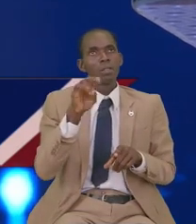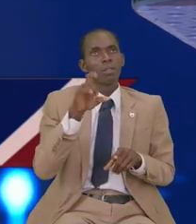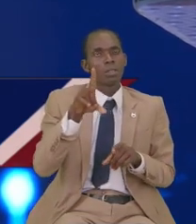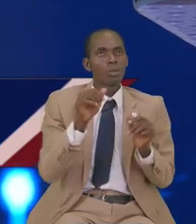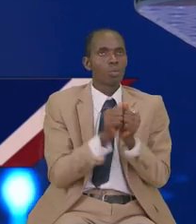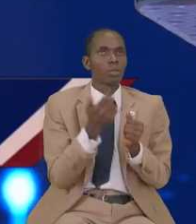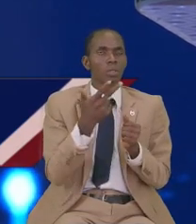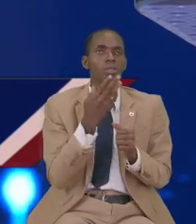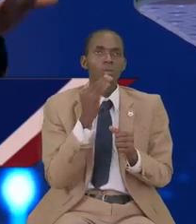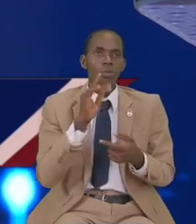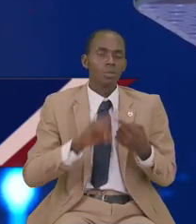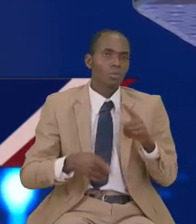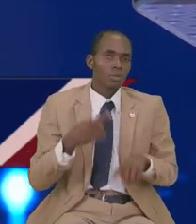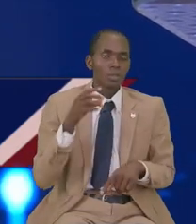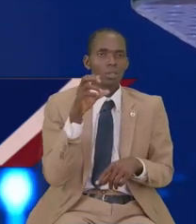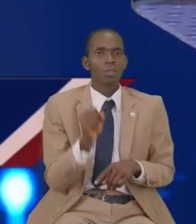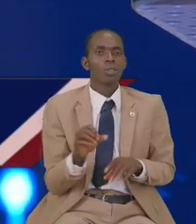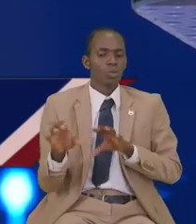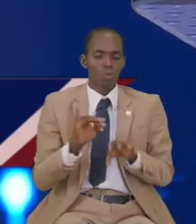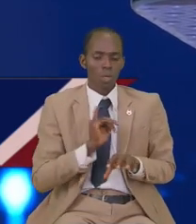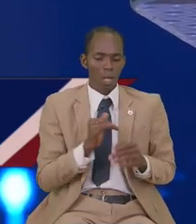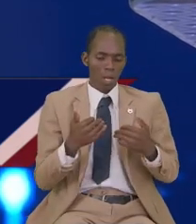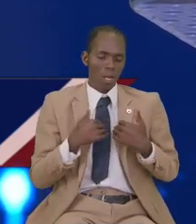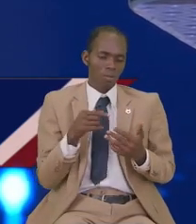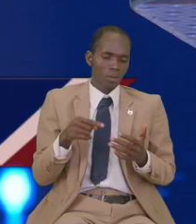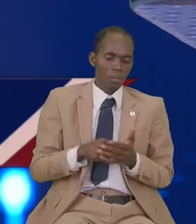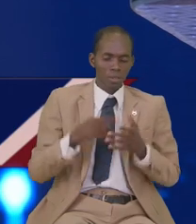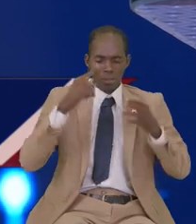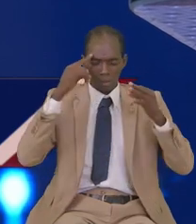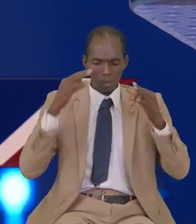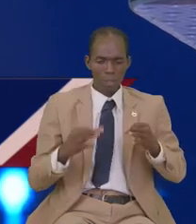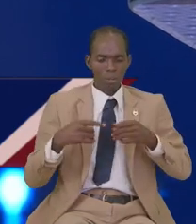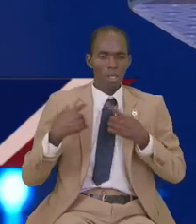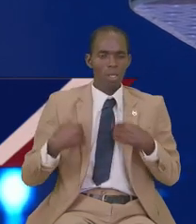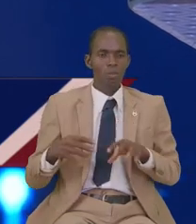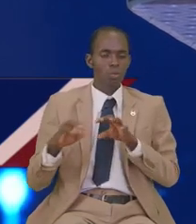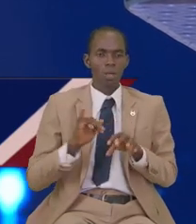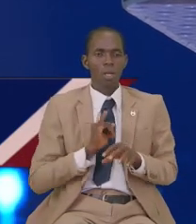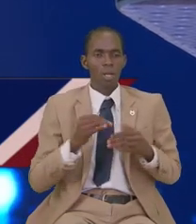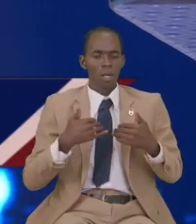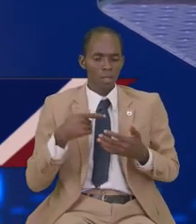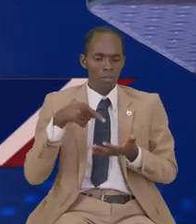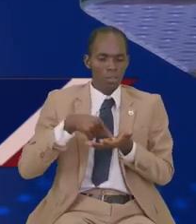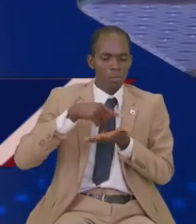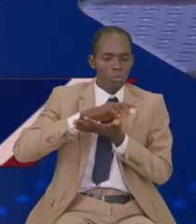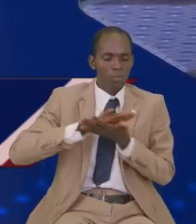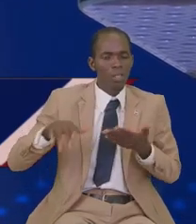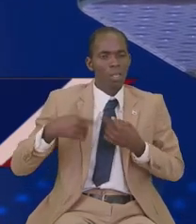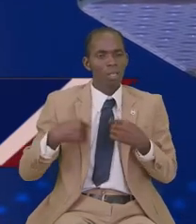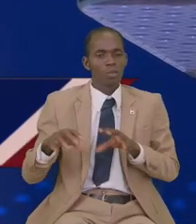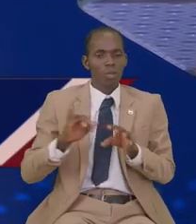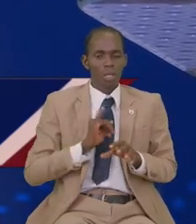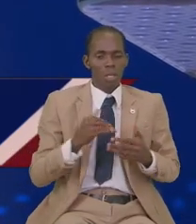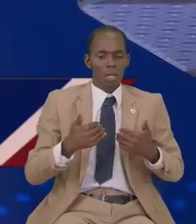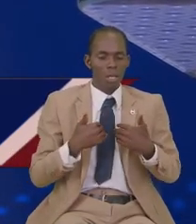Meshach, and Abednego? Do I have this purposeful heart? Do I have this purified heart? Do I have